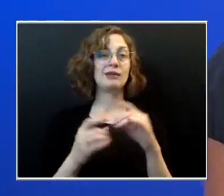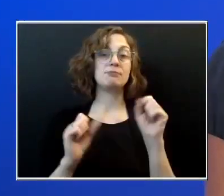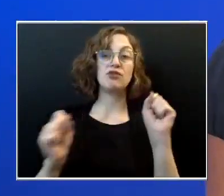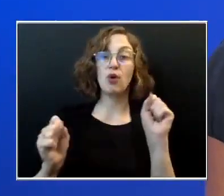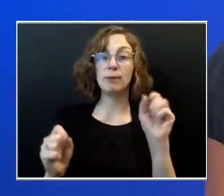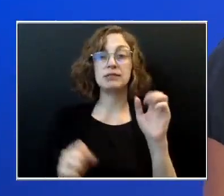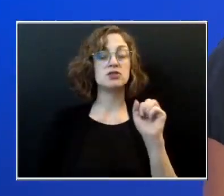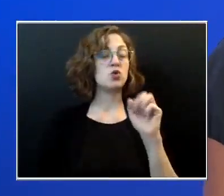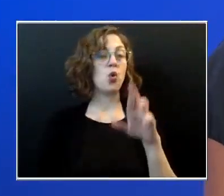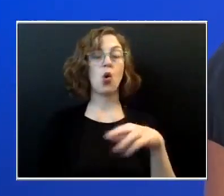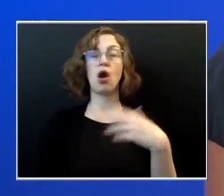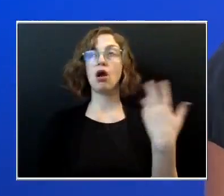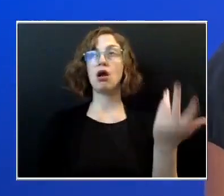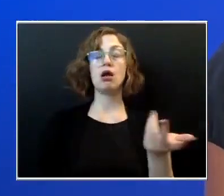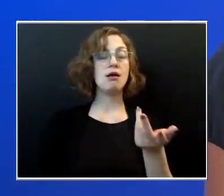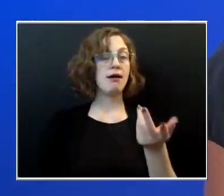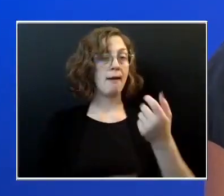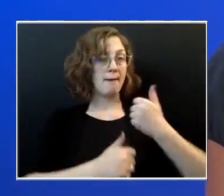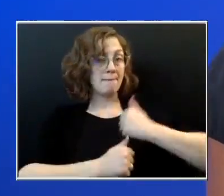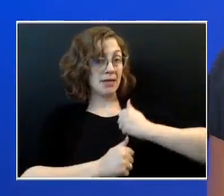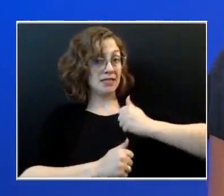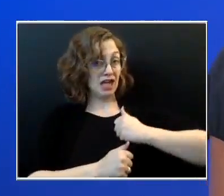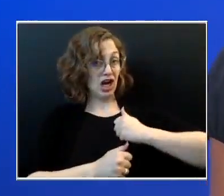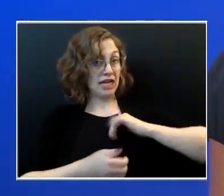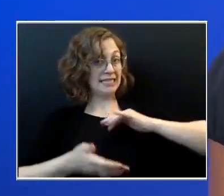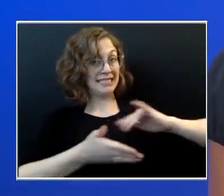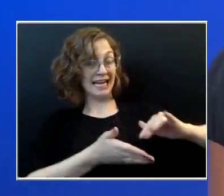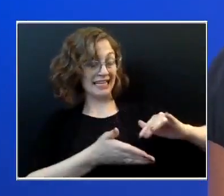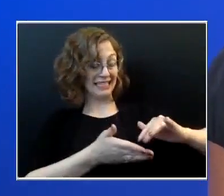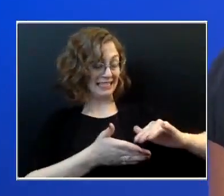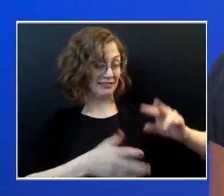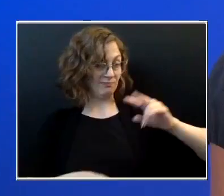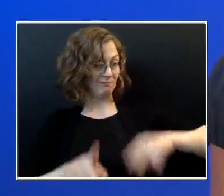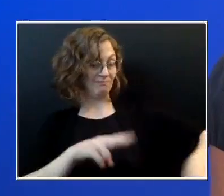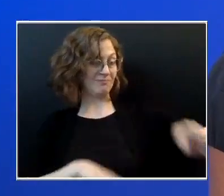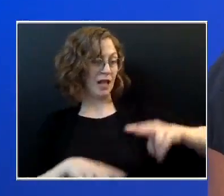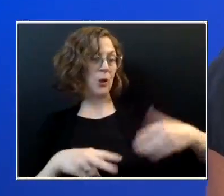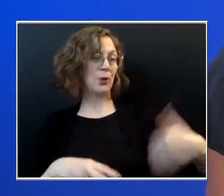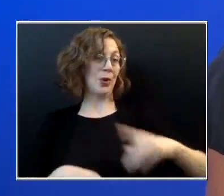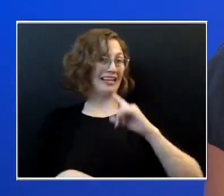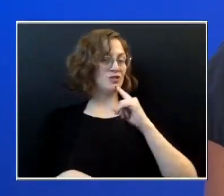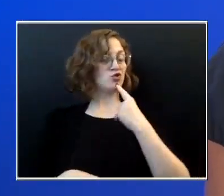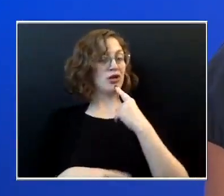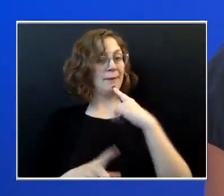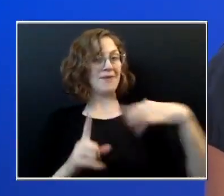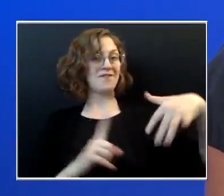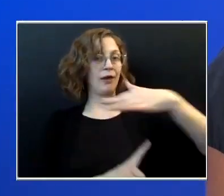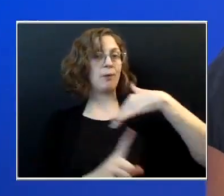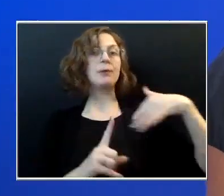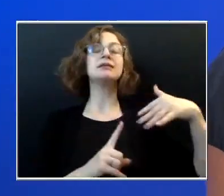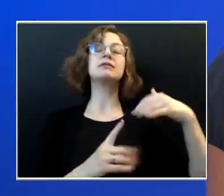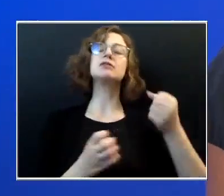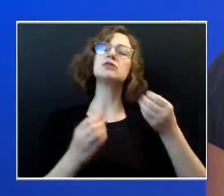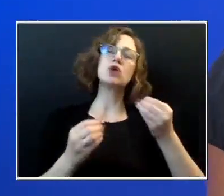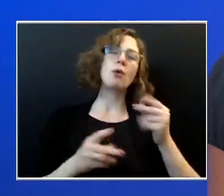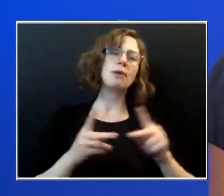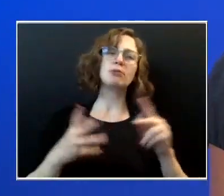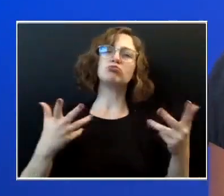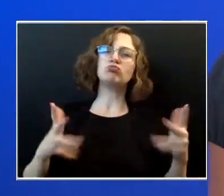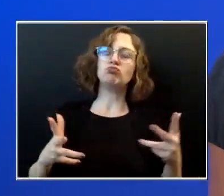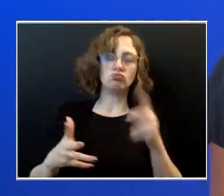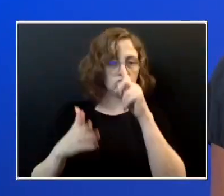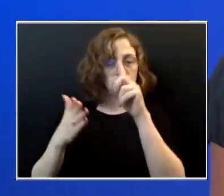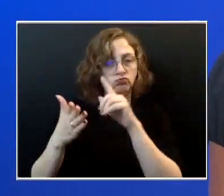to think about people going into extreme environments. So a lot of that work has been done. in terms of understanding